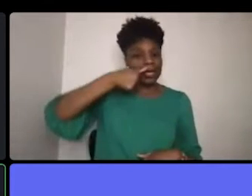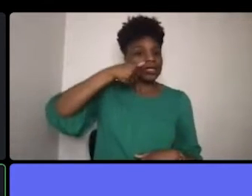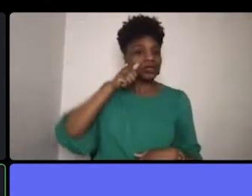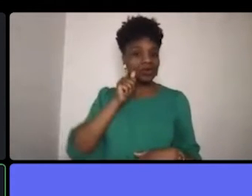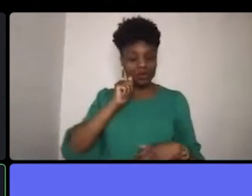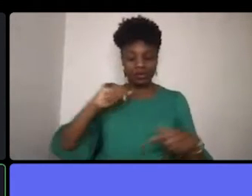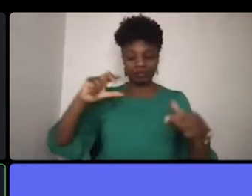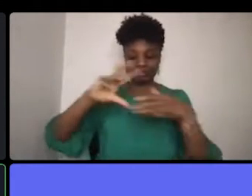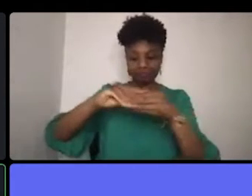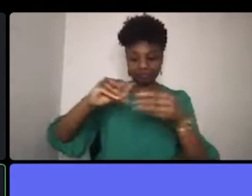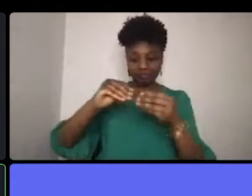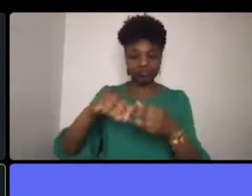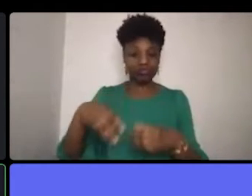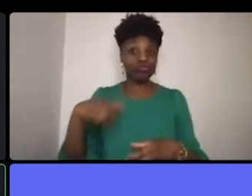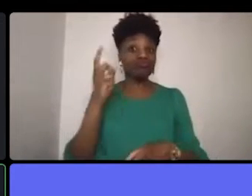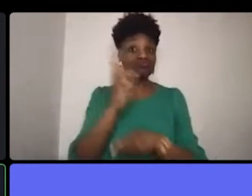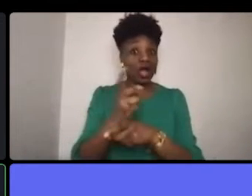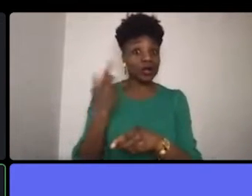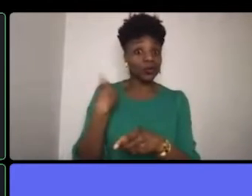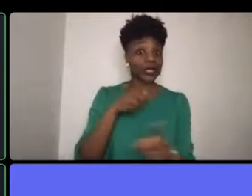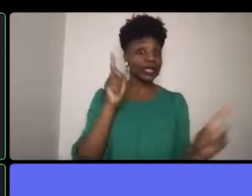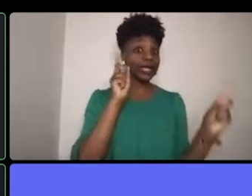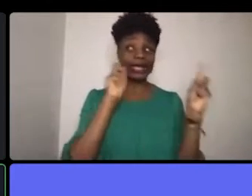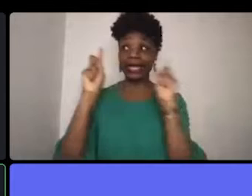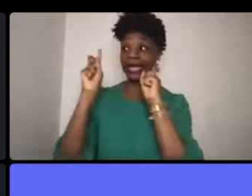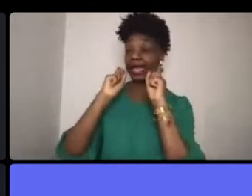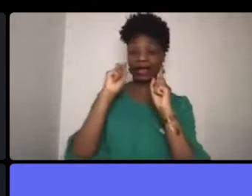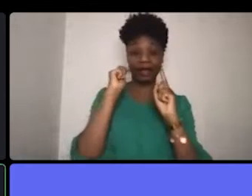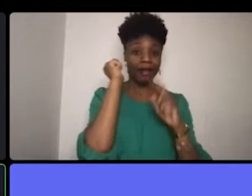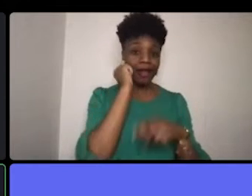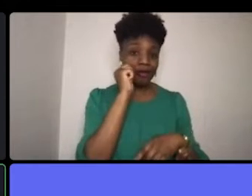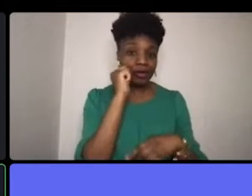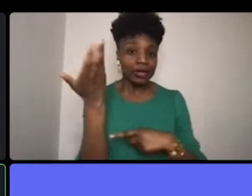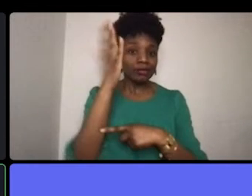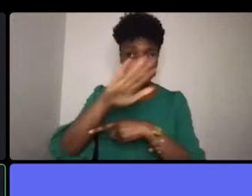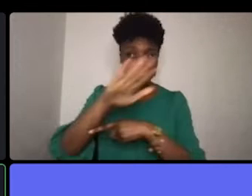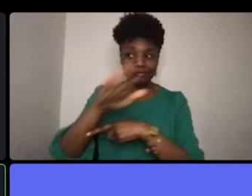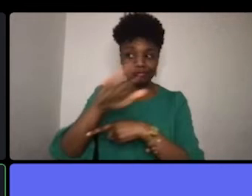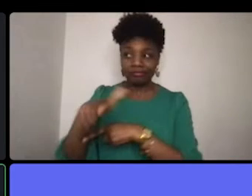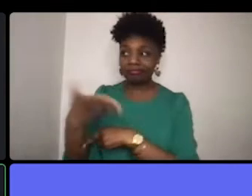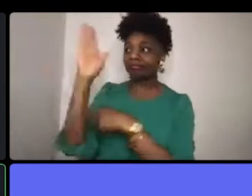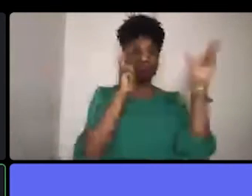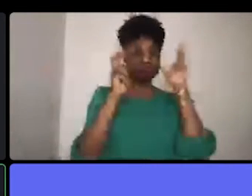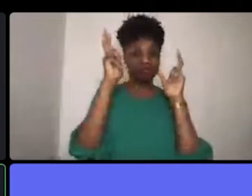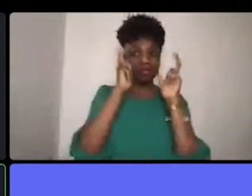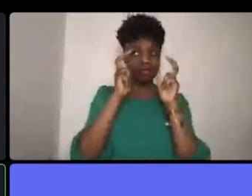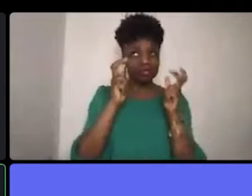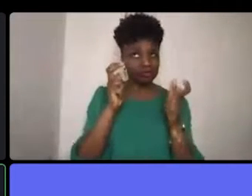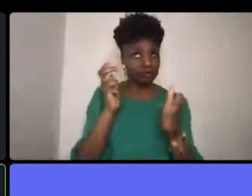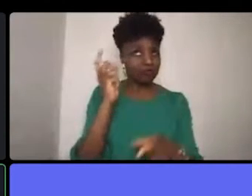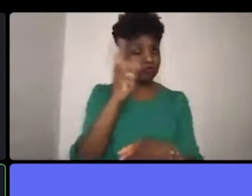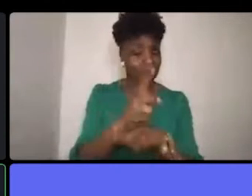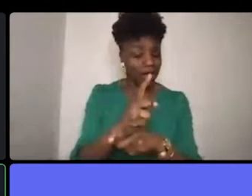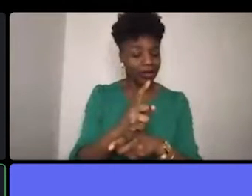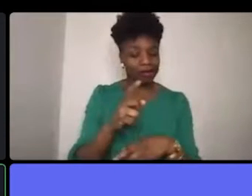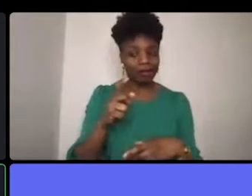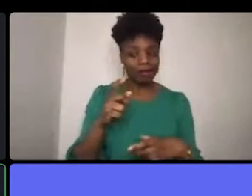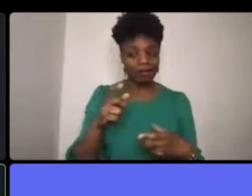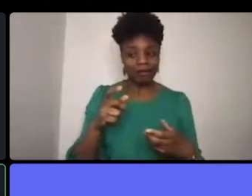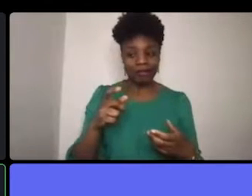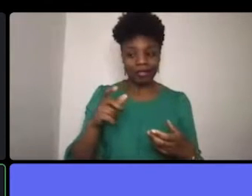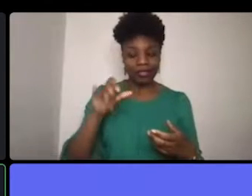things that we hear every day, all the time. So Right. we probably should have that understanding,